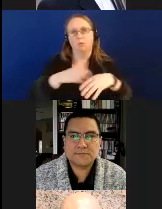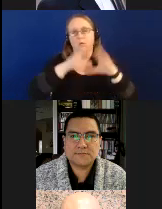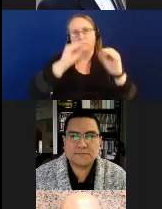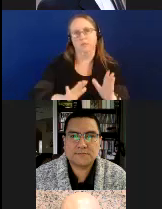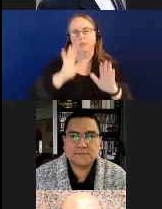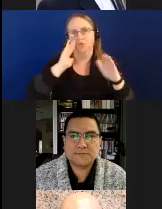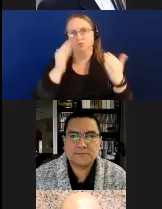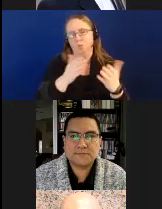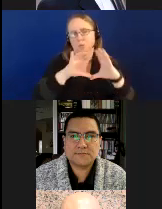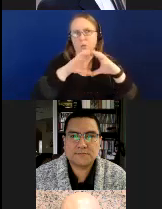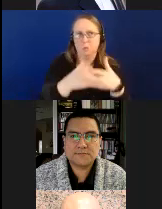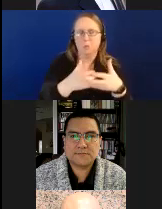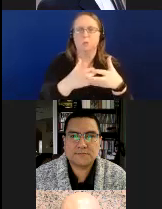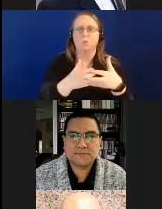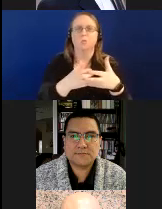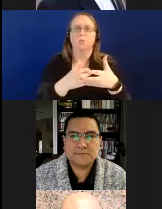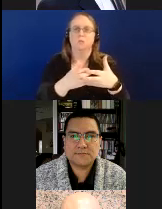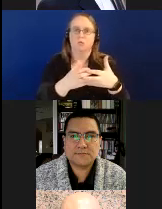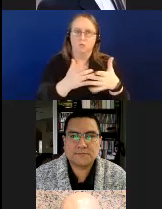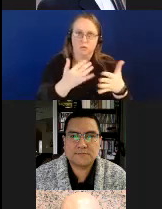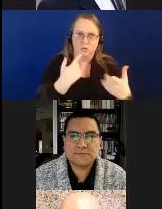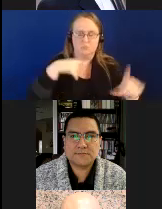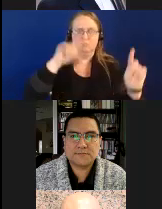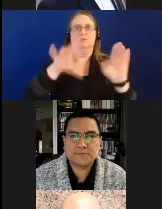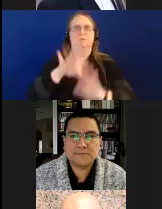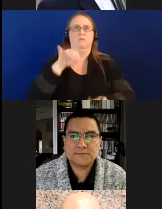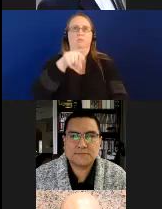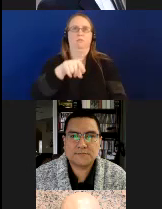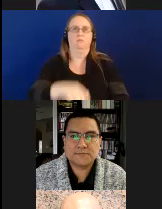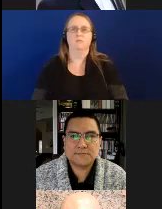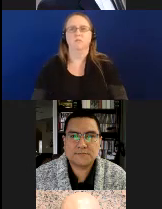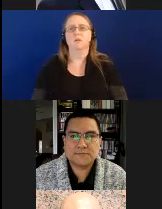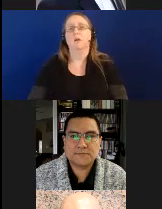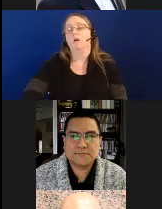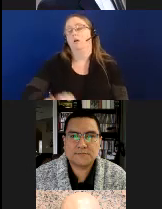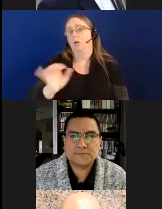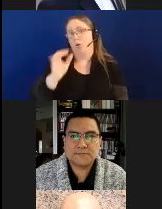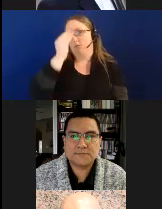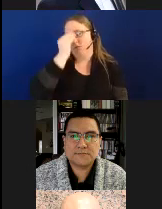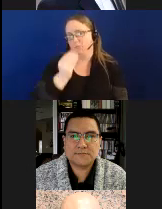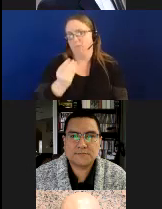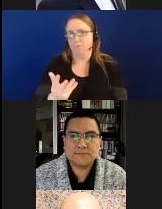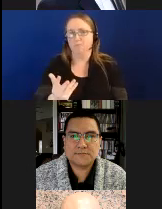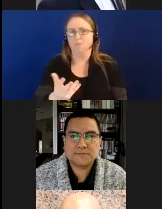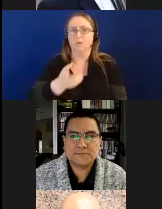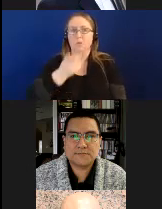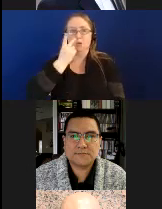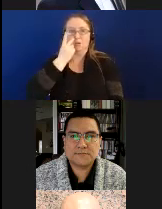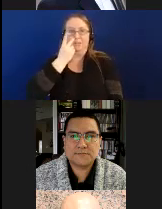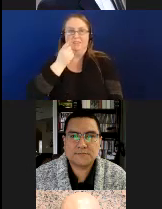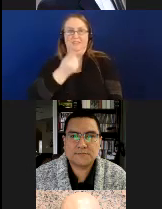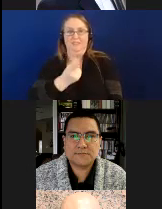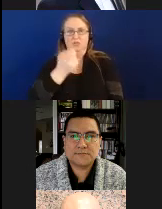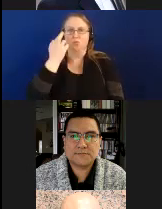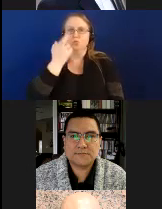groups and committees to get us to this. I will also note that when you see these, the reason why these are